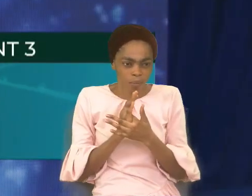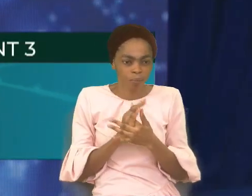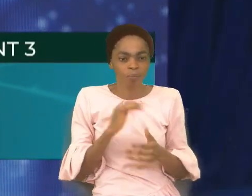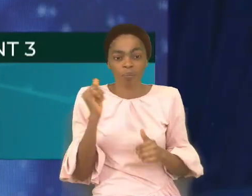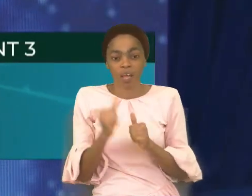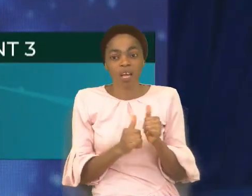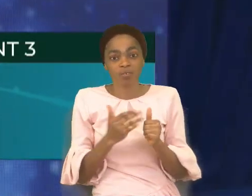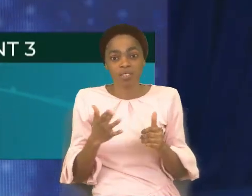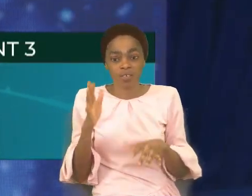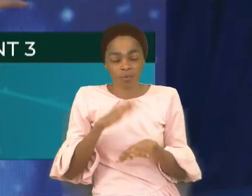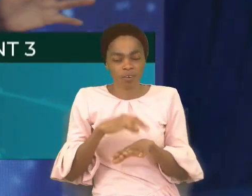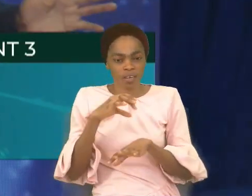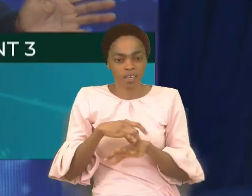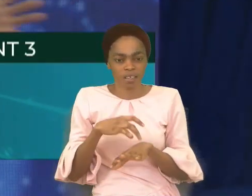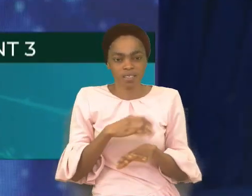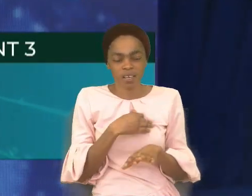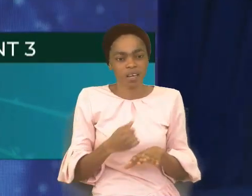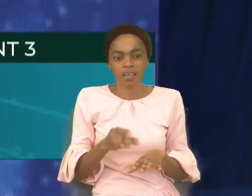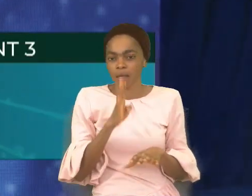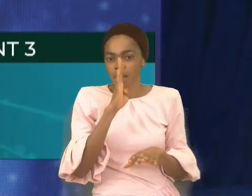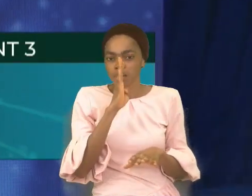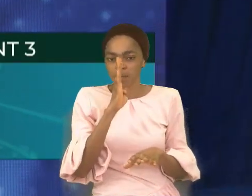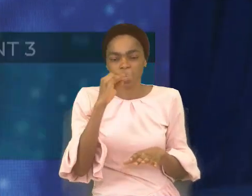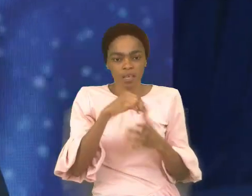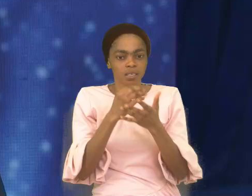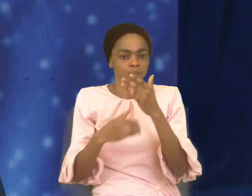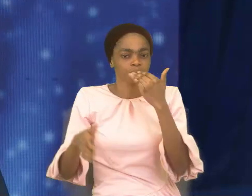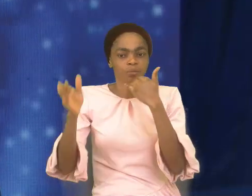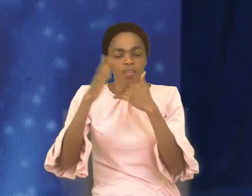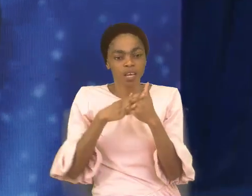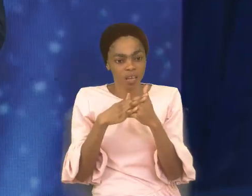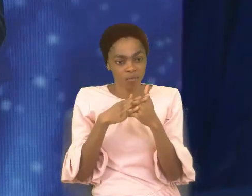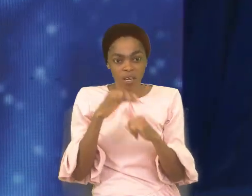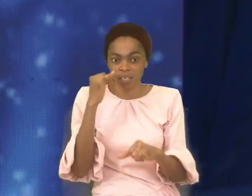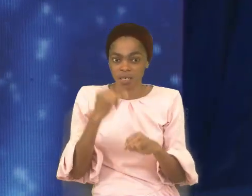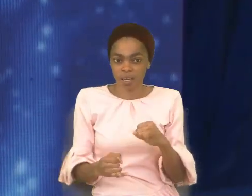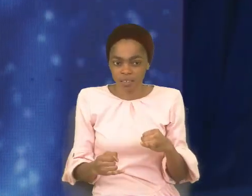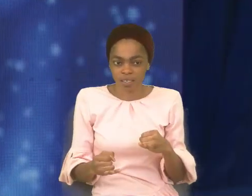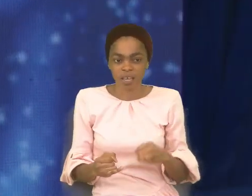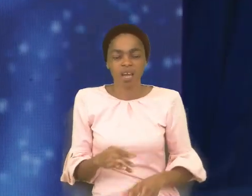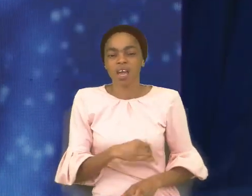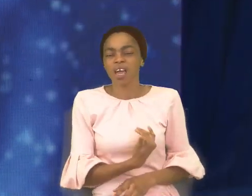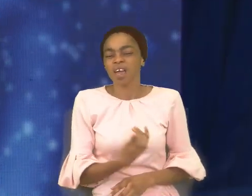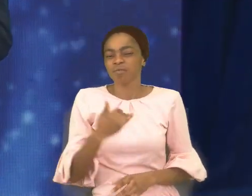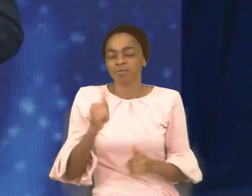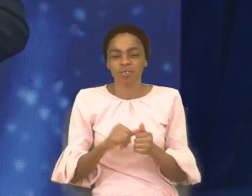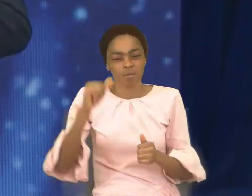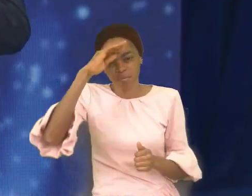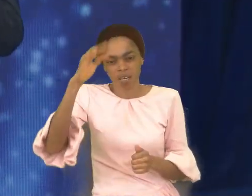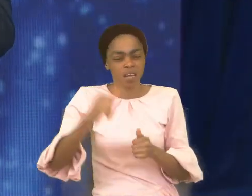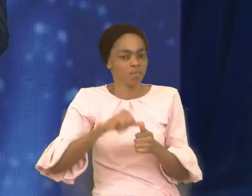heaven eventually, every man, every woman, everyone, every person that has this hope in